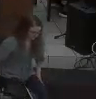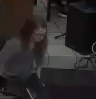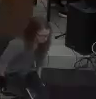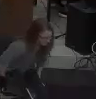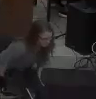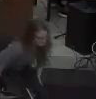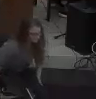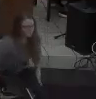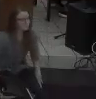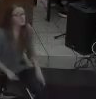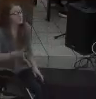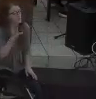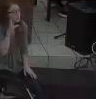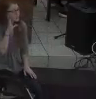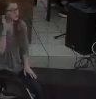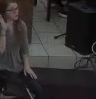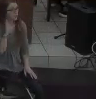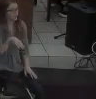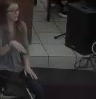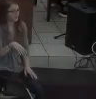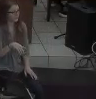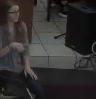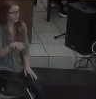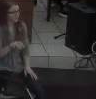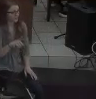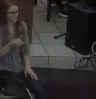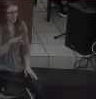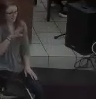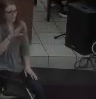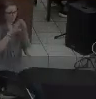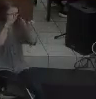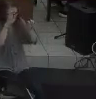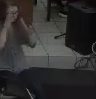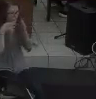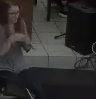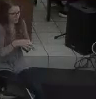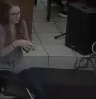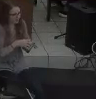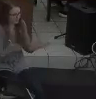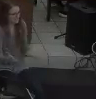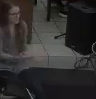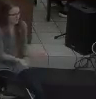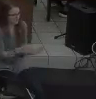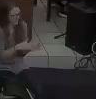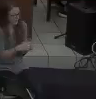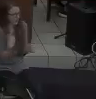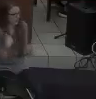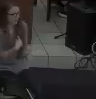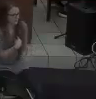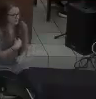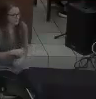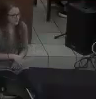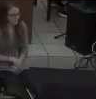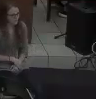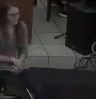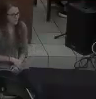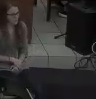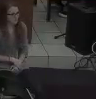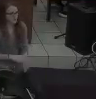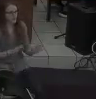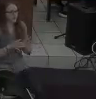So, knowing that that mystery of faith is here again with us today, let us